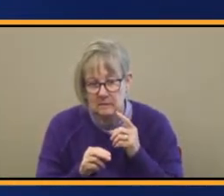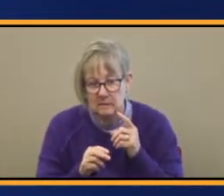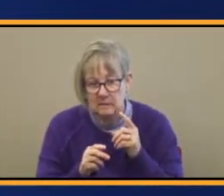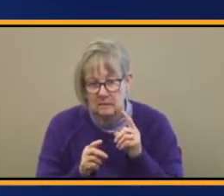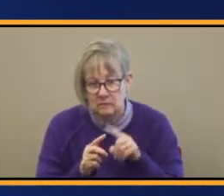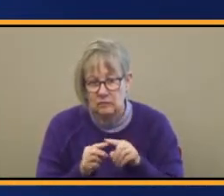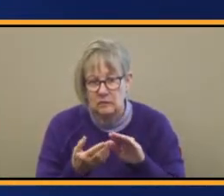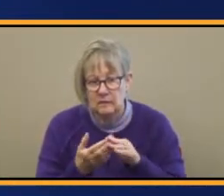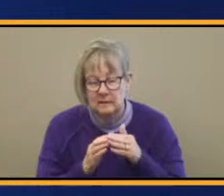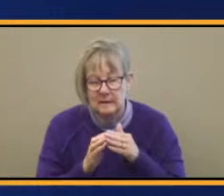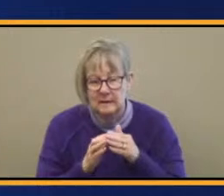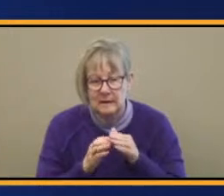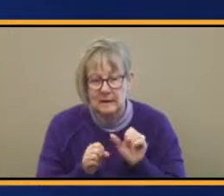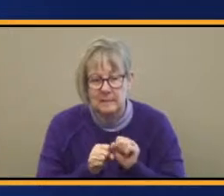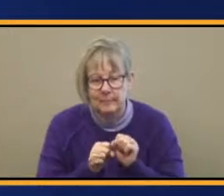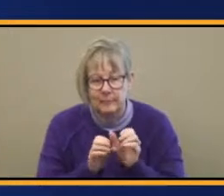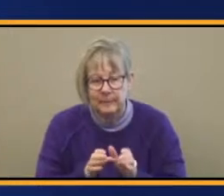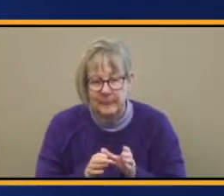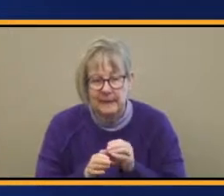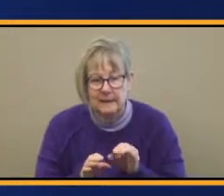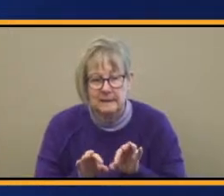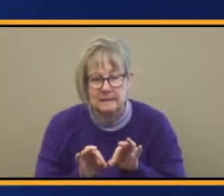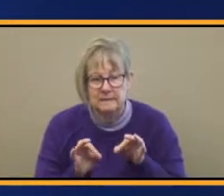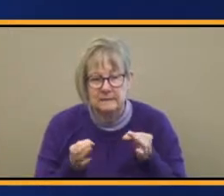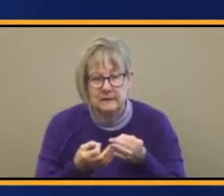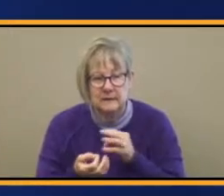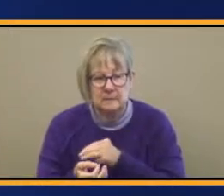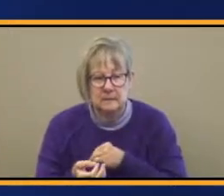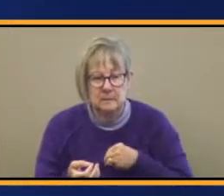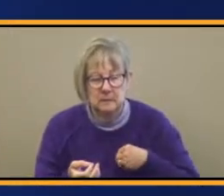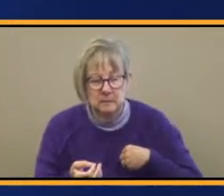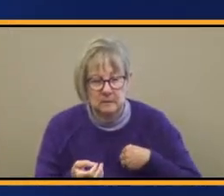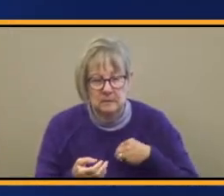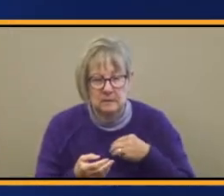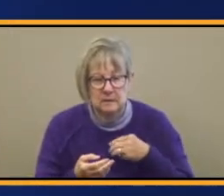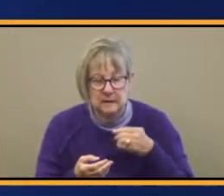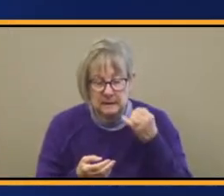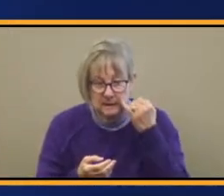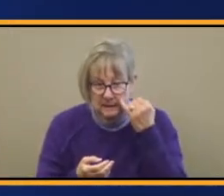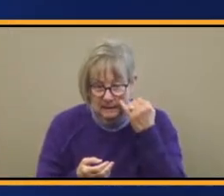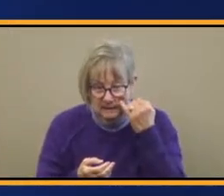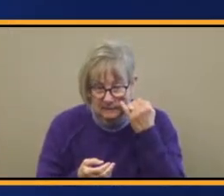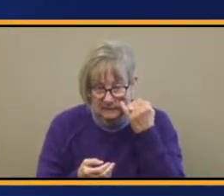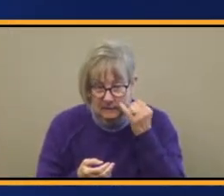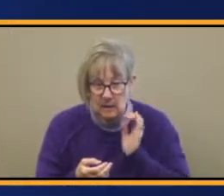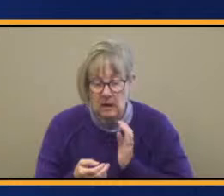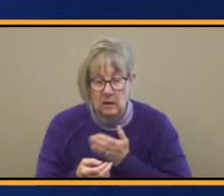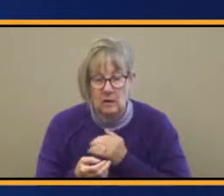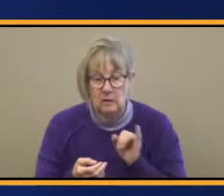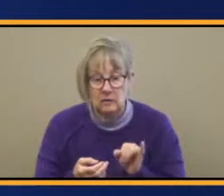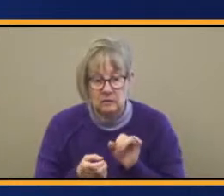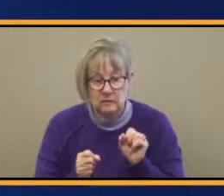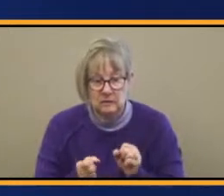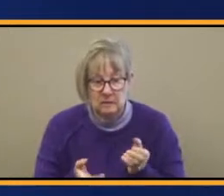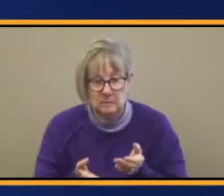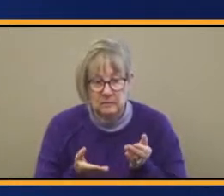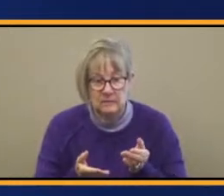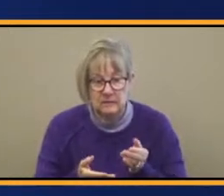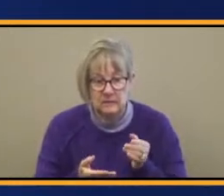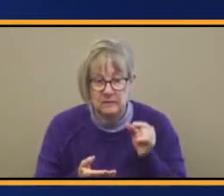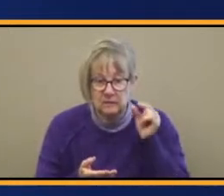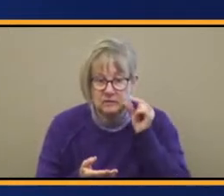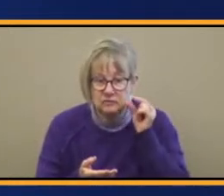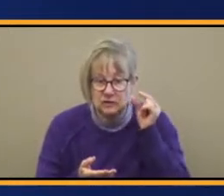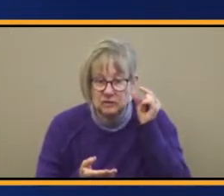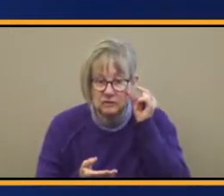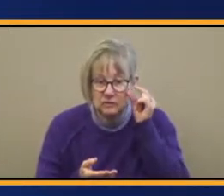city employees and family members of their youth about whether or not our insurance can provide gender-affirming